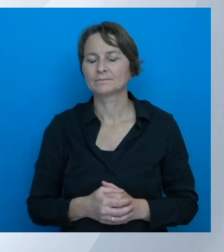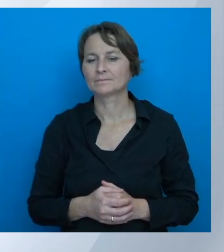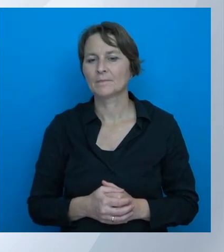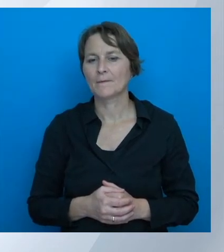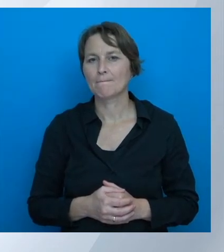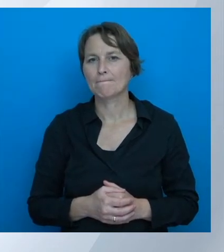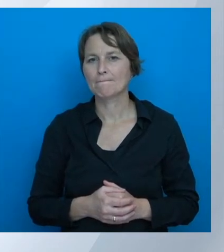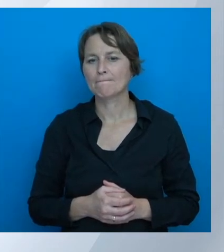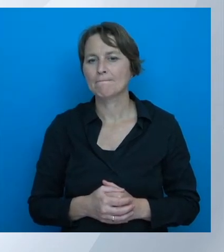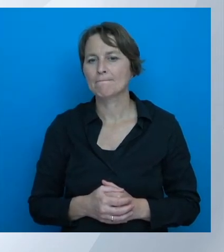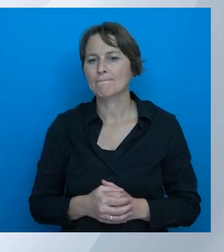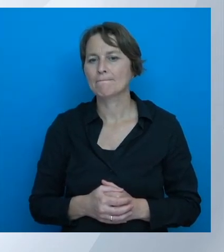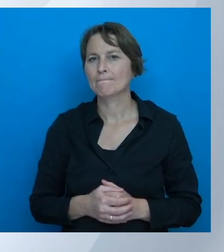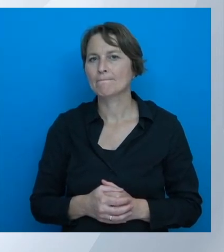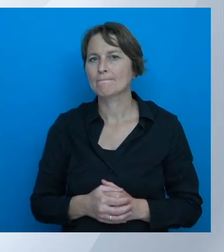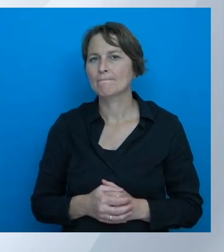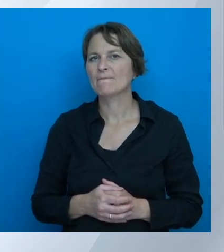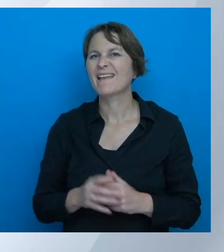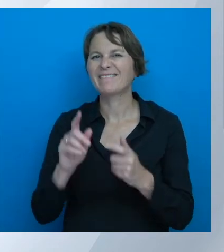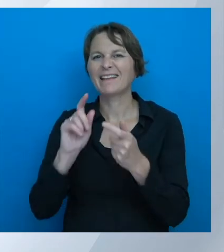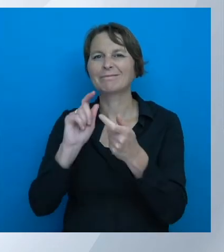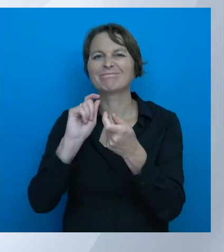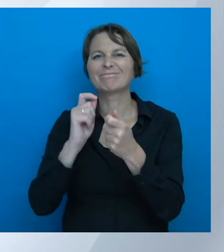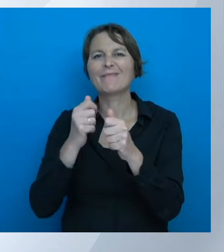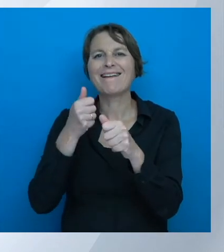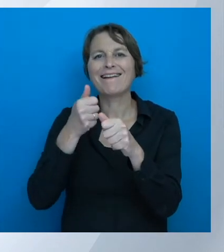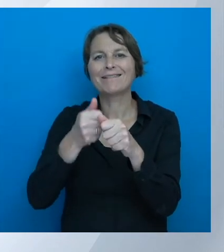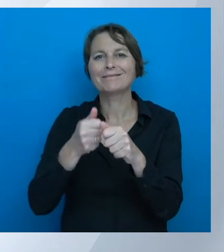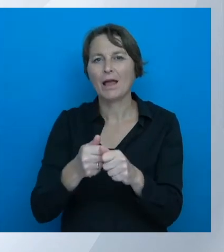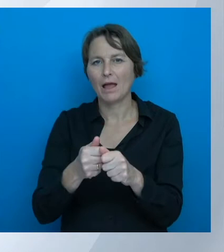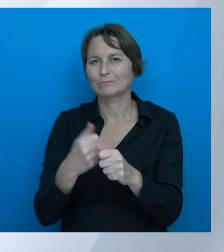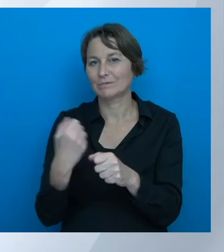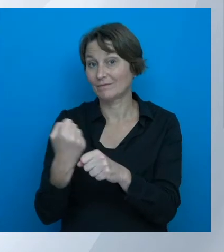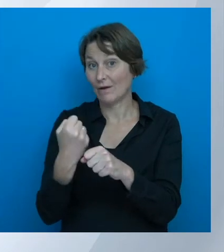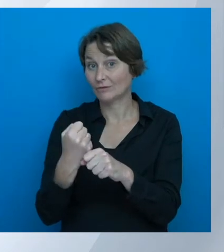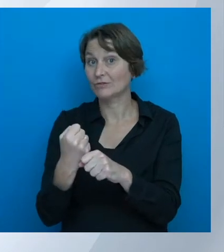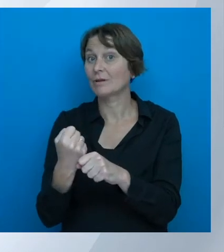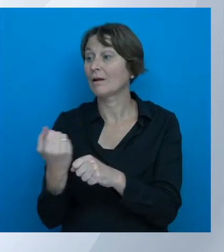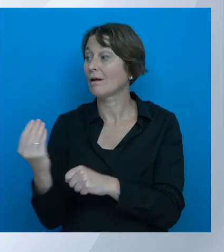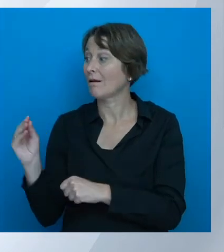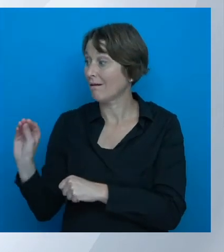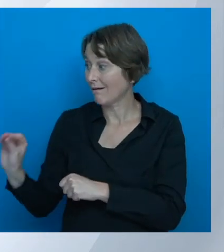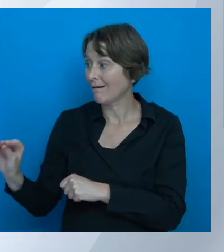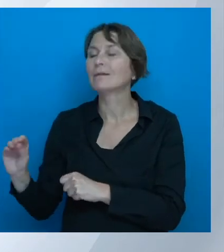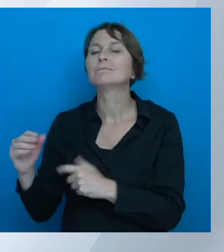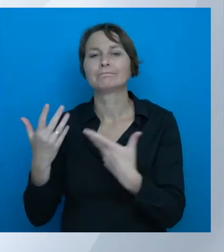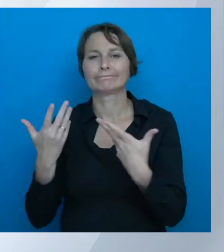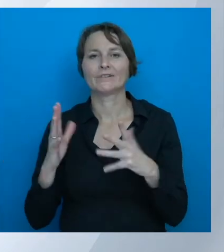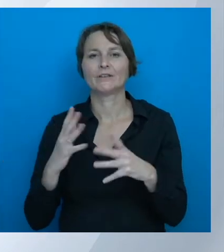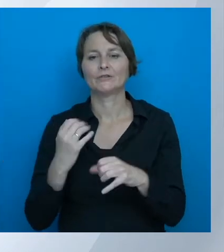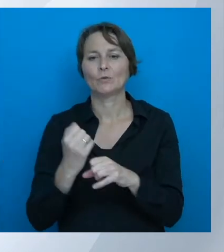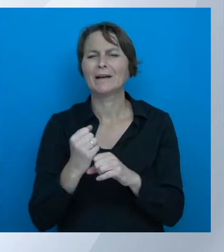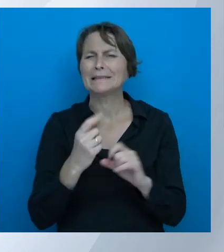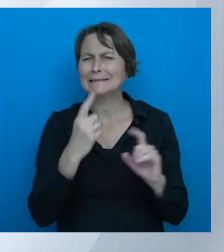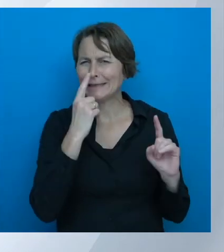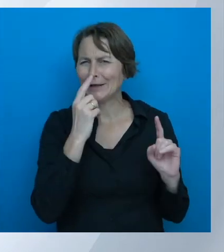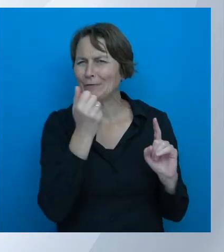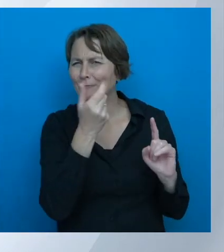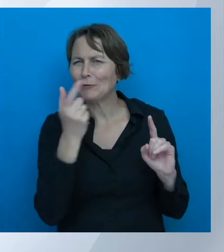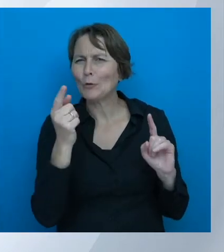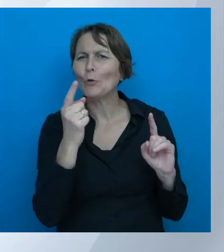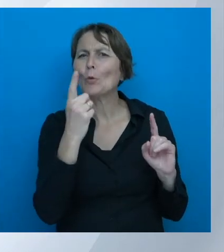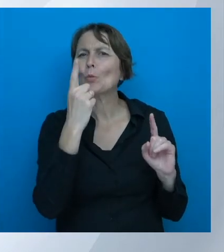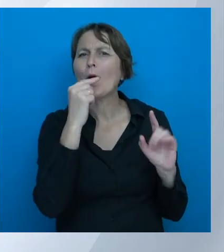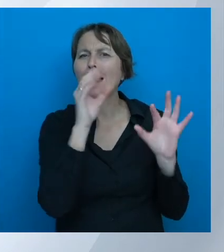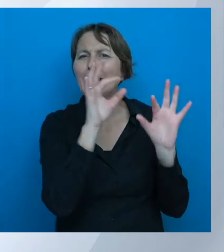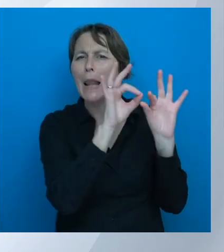function to make sure that it works. Now we've still got a few red lines here from our other code. I said we can use exactly